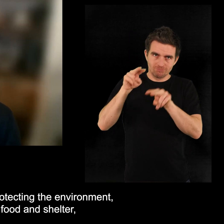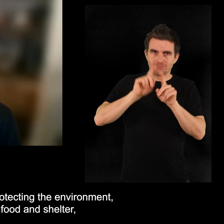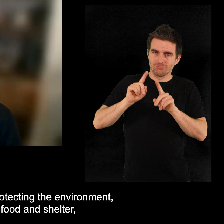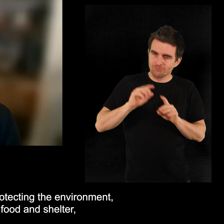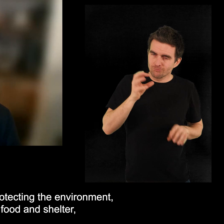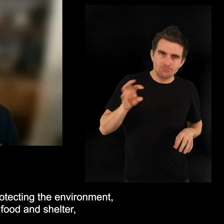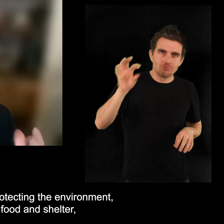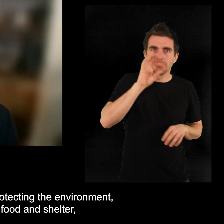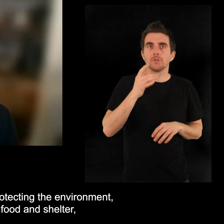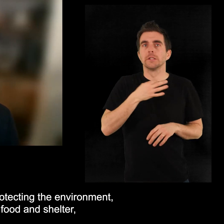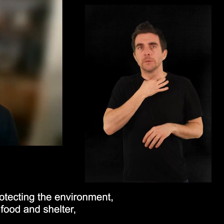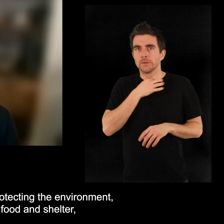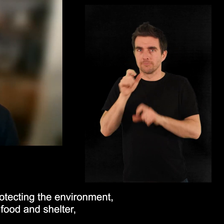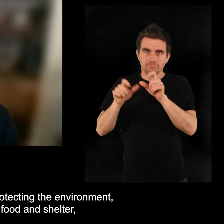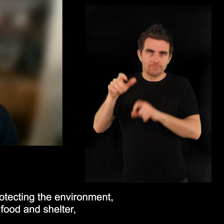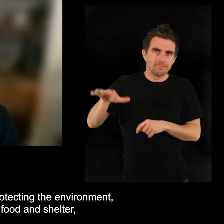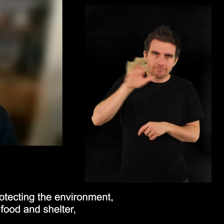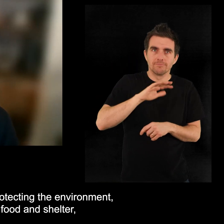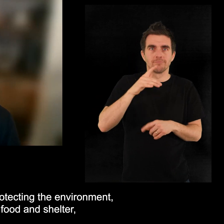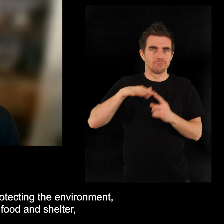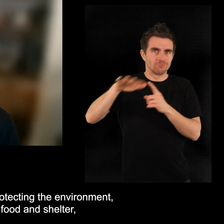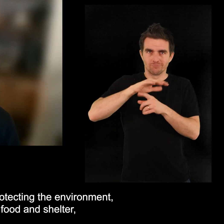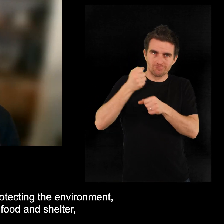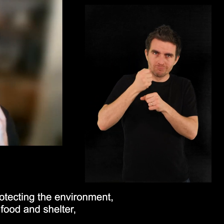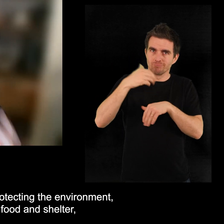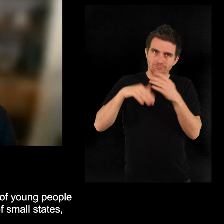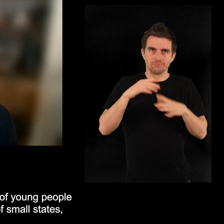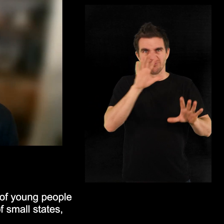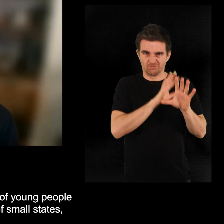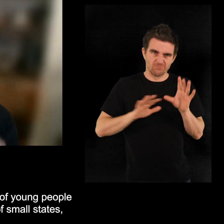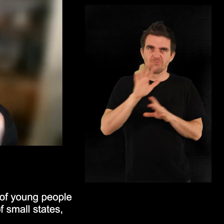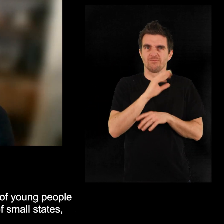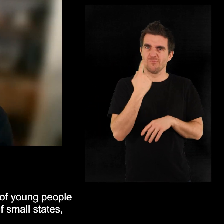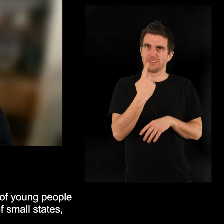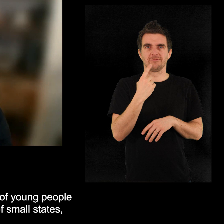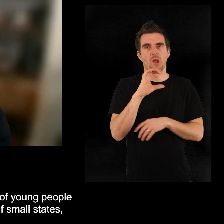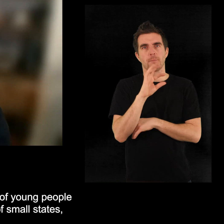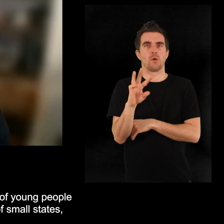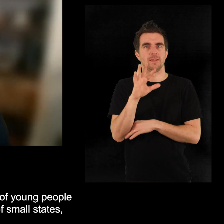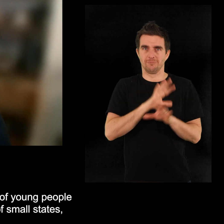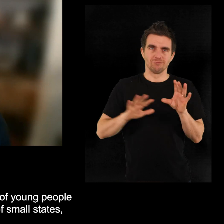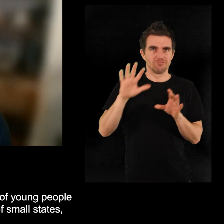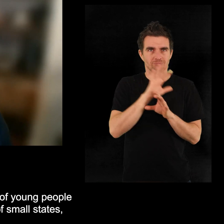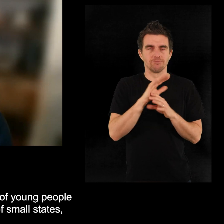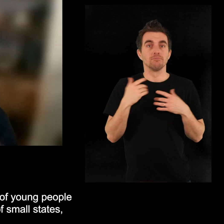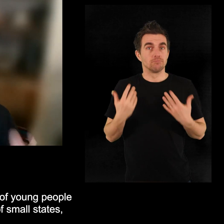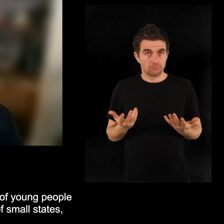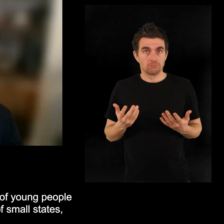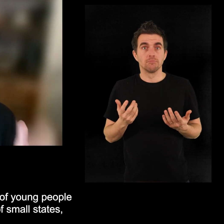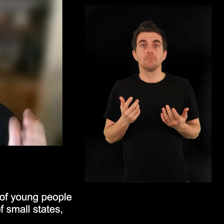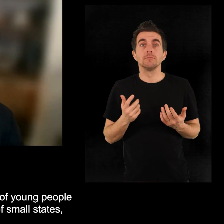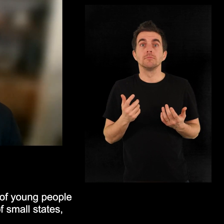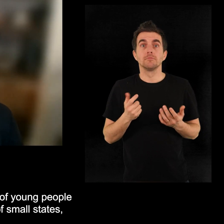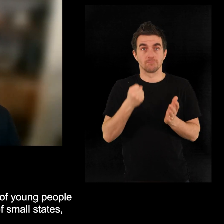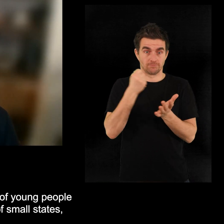development, protecting the environment, access to health, education, food and shelter, gender equality, importance of young people being